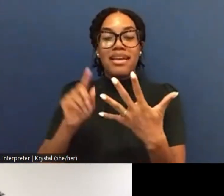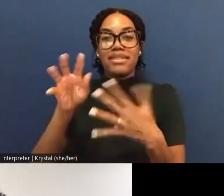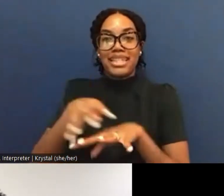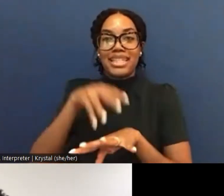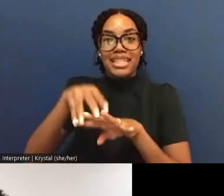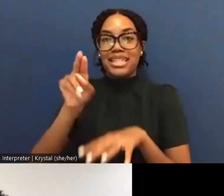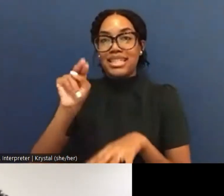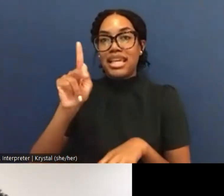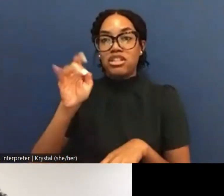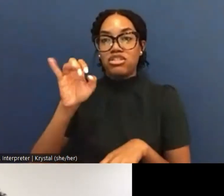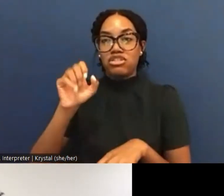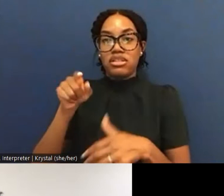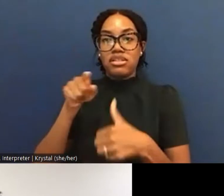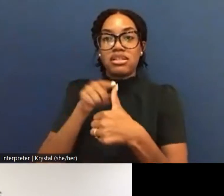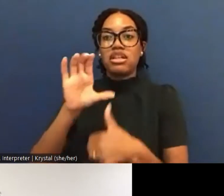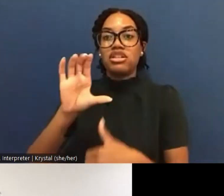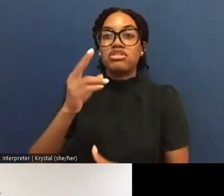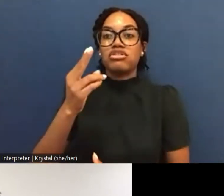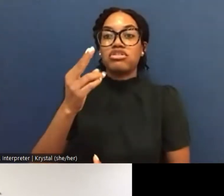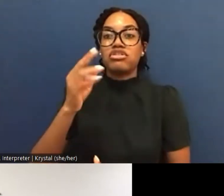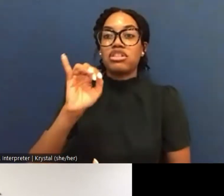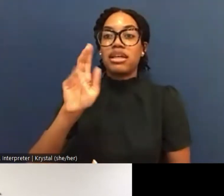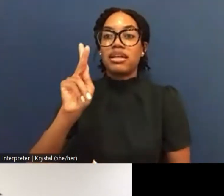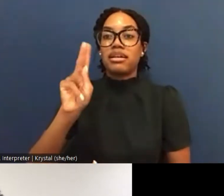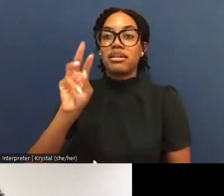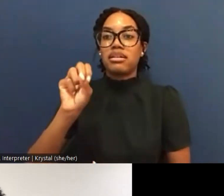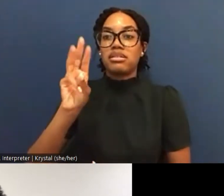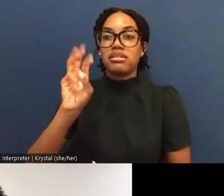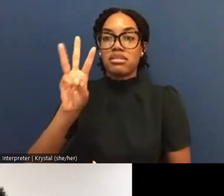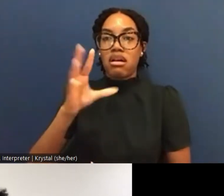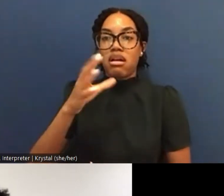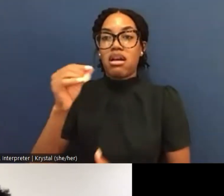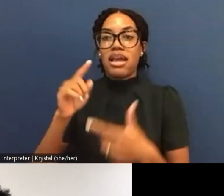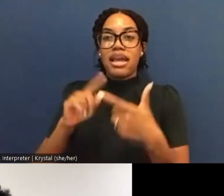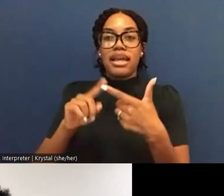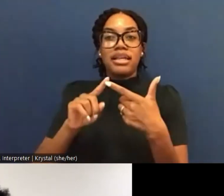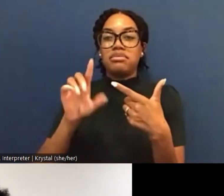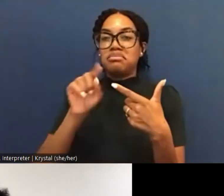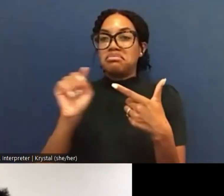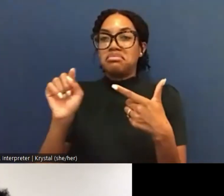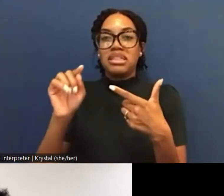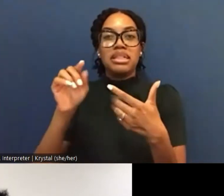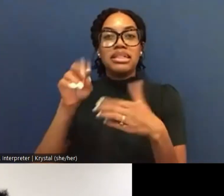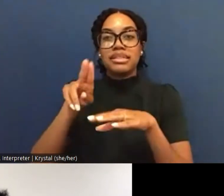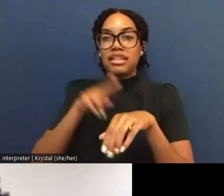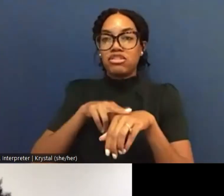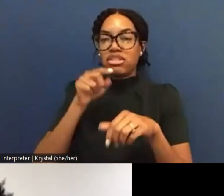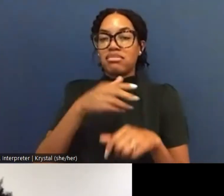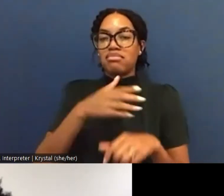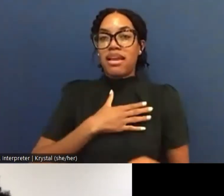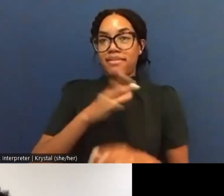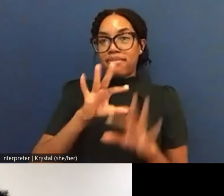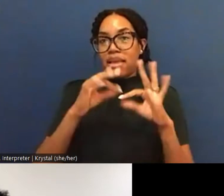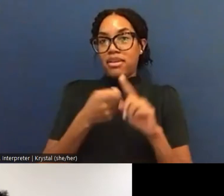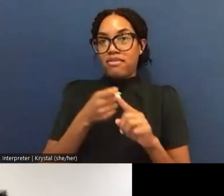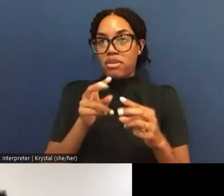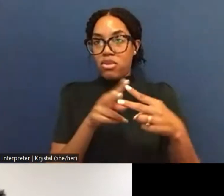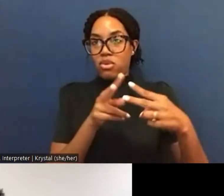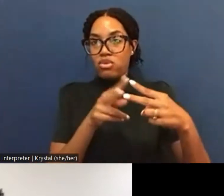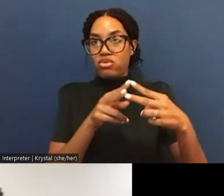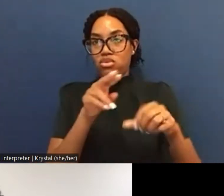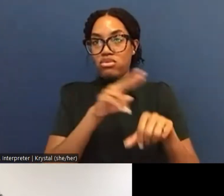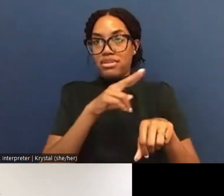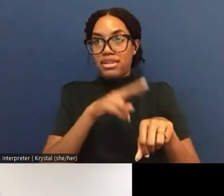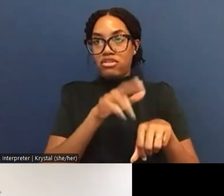own ancestors were enslaved, the Cherokee, Seminole, and Creek nations as well. And so when those nations were forced out of their homes by